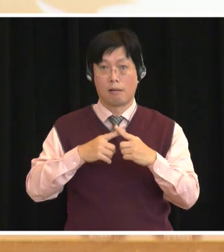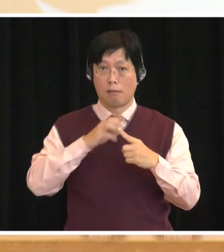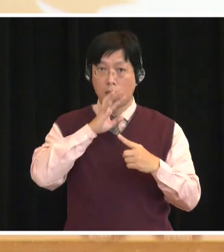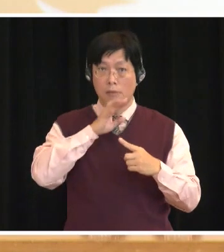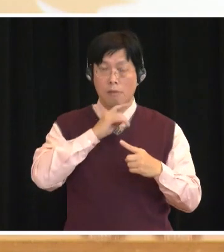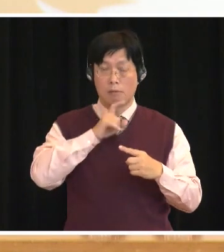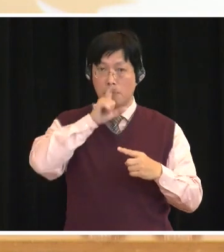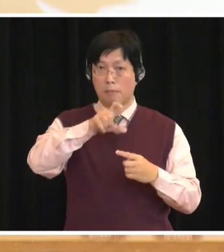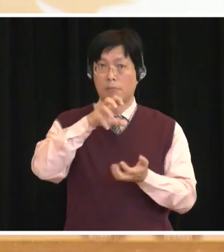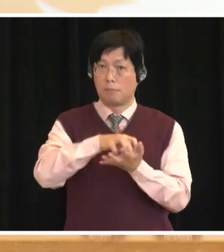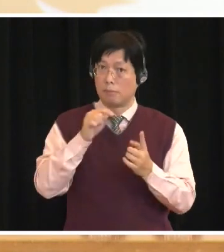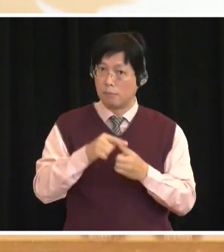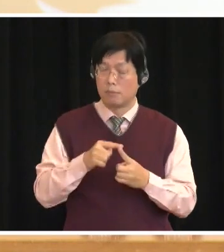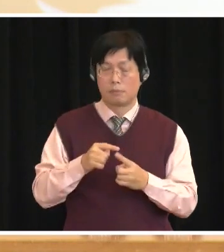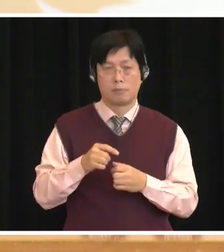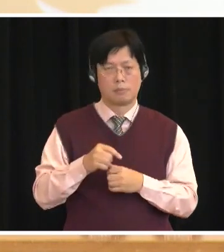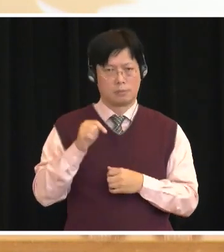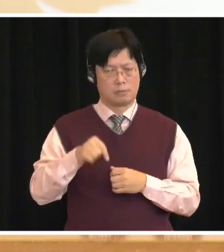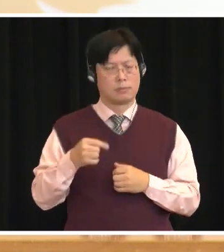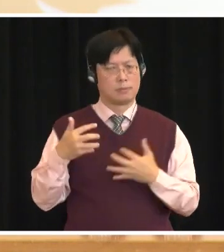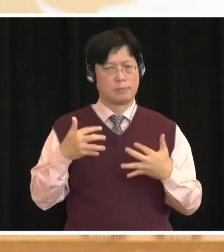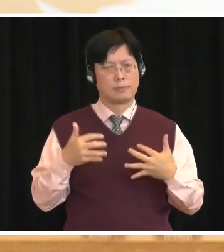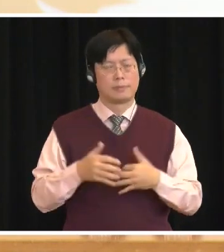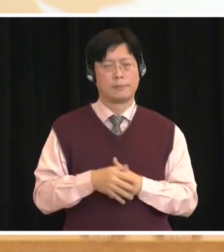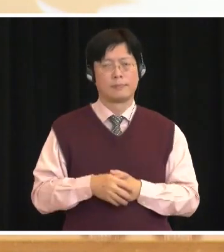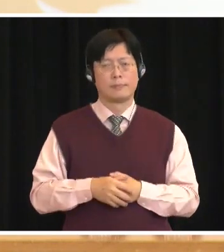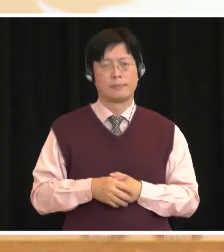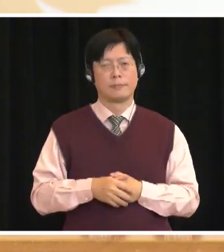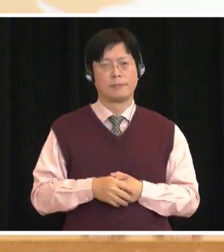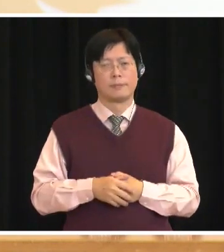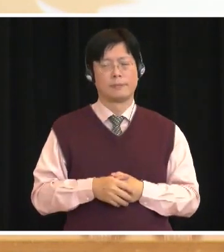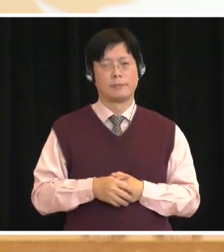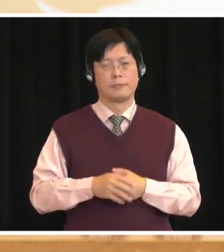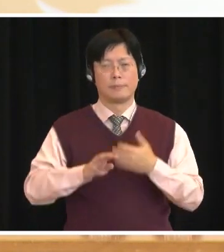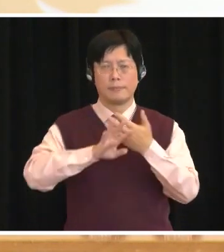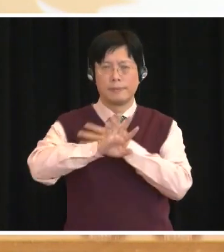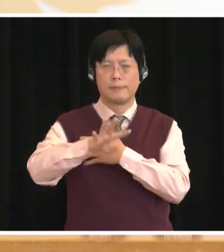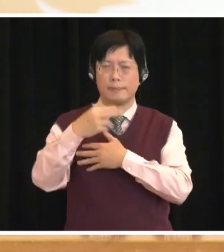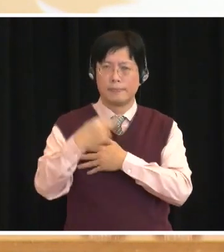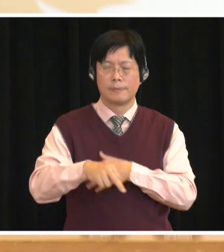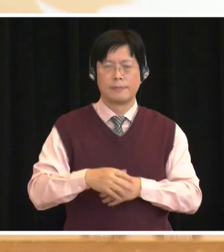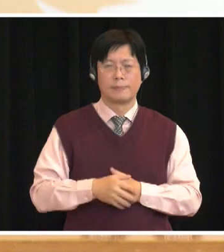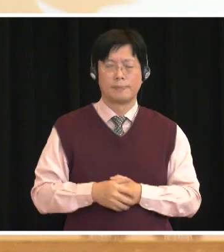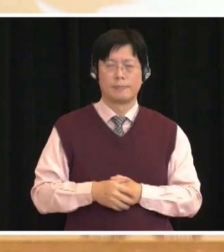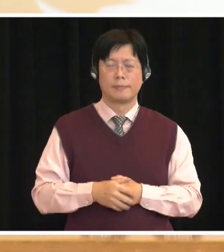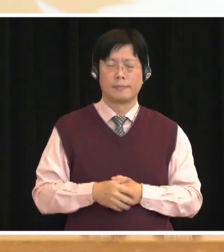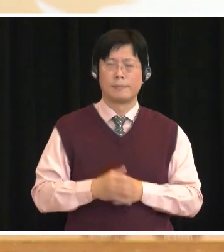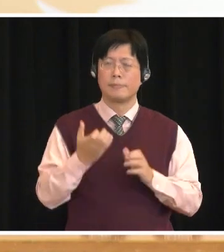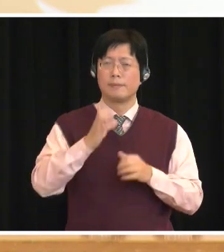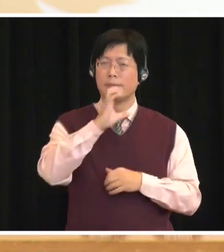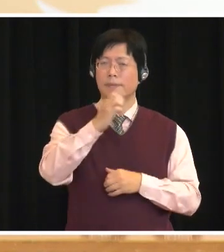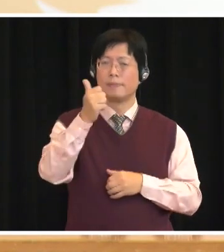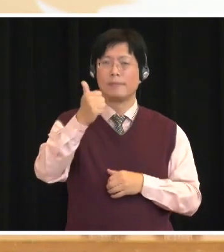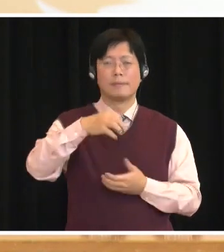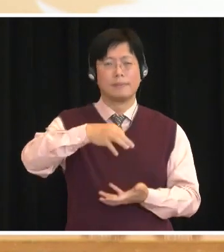Finally, it has been raised by Mr. Cantwell in relation to the alternative care institution,